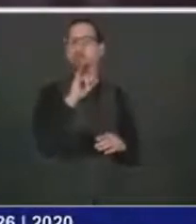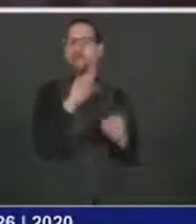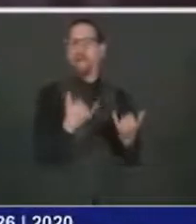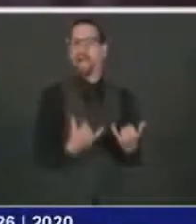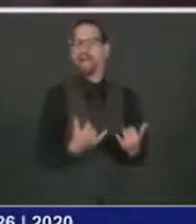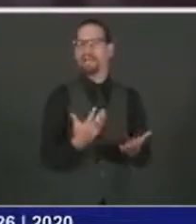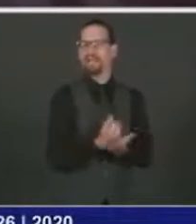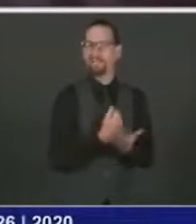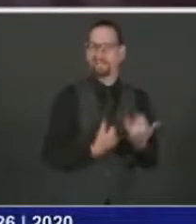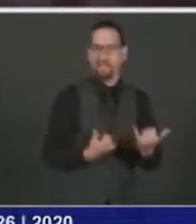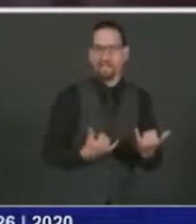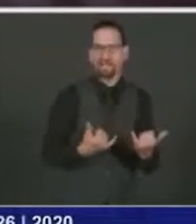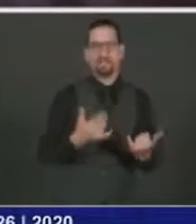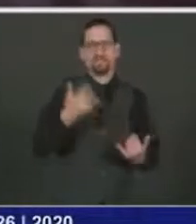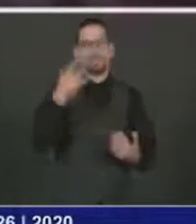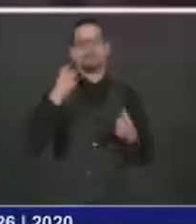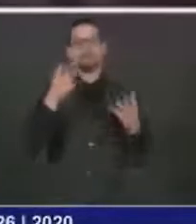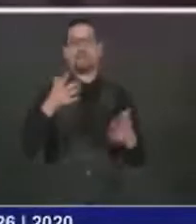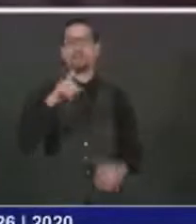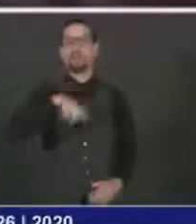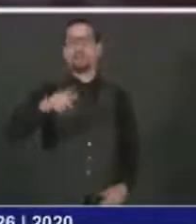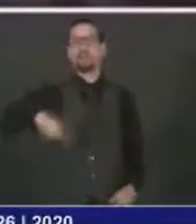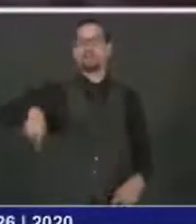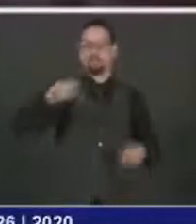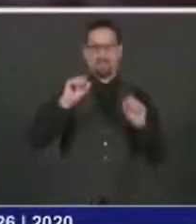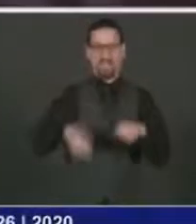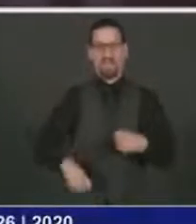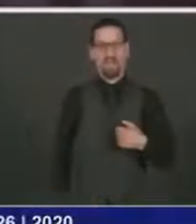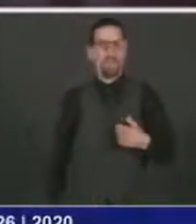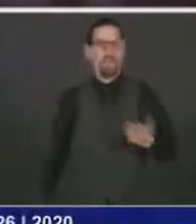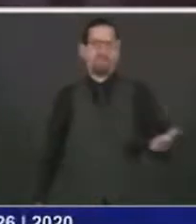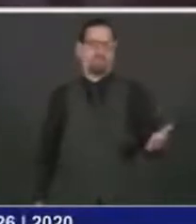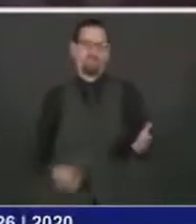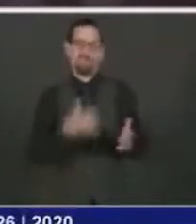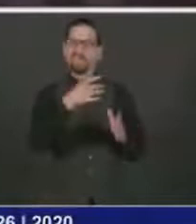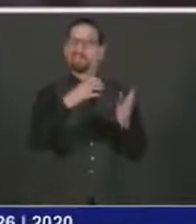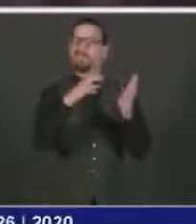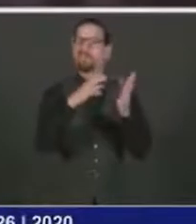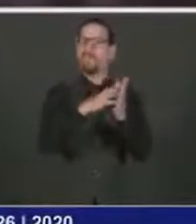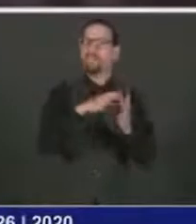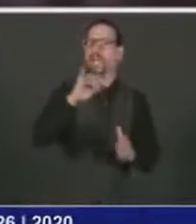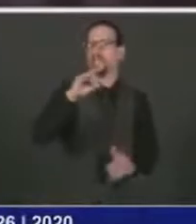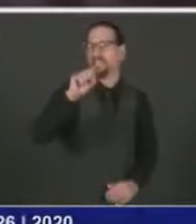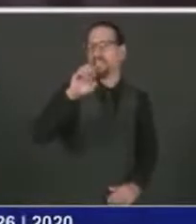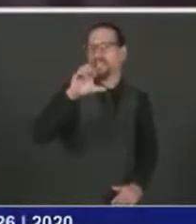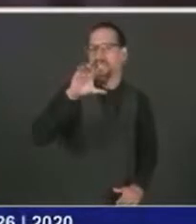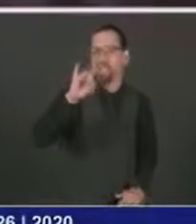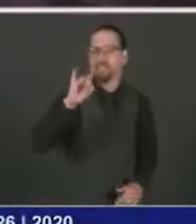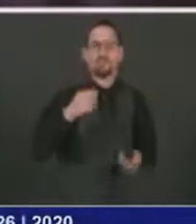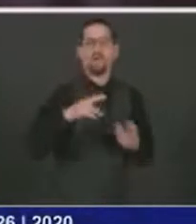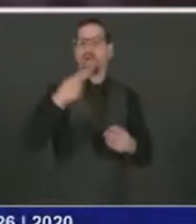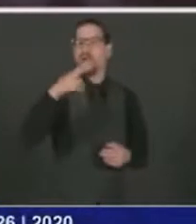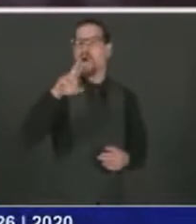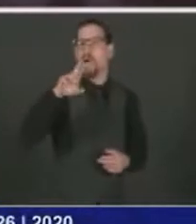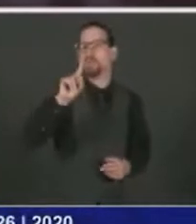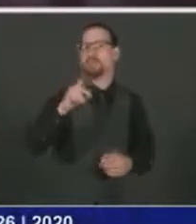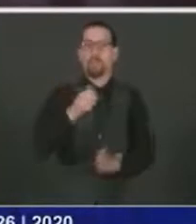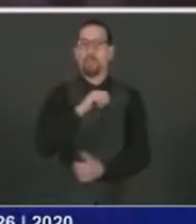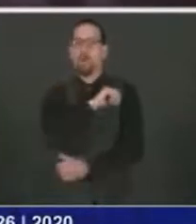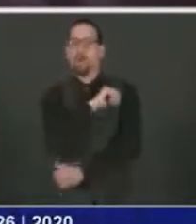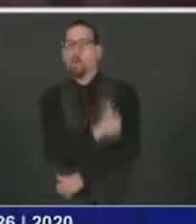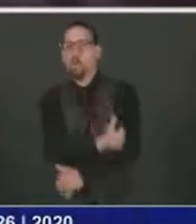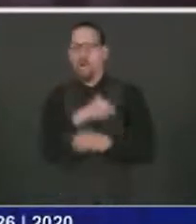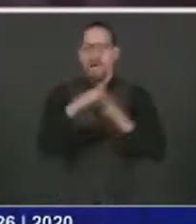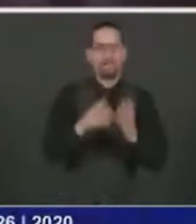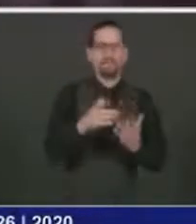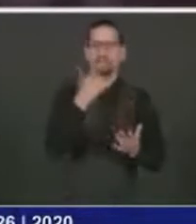for a landlord to say, no, I don't want to rent to you. You have a Section 8 voucher, you have a voucher. Even though that's a source of income, reliable source of